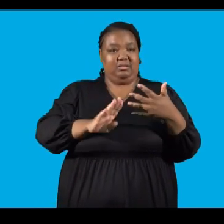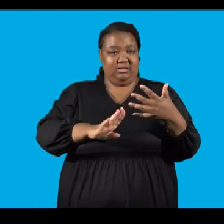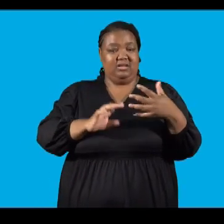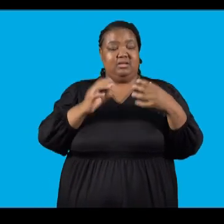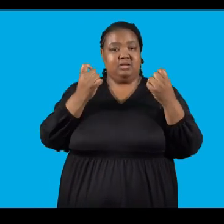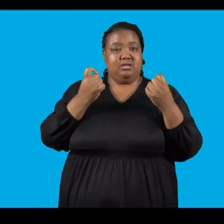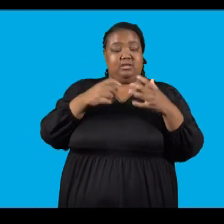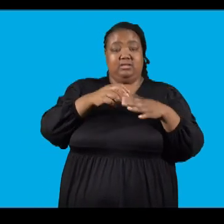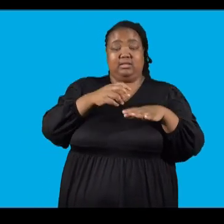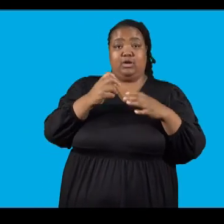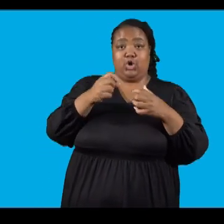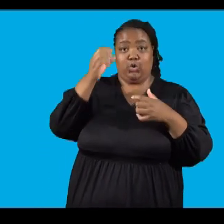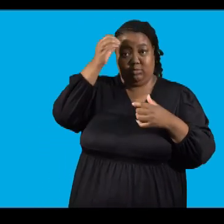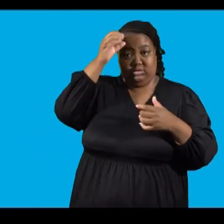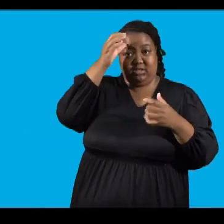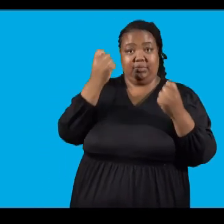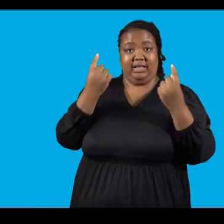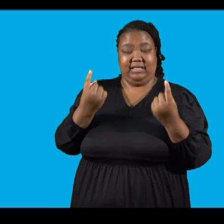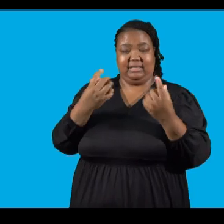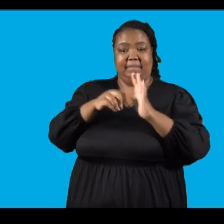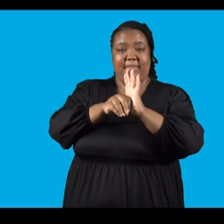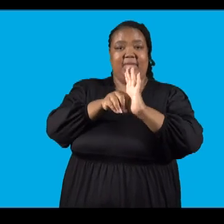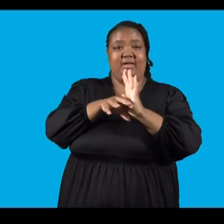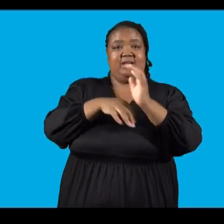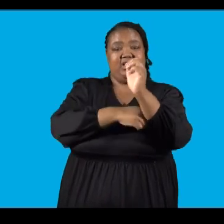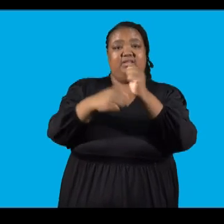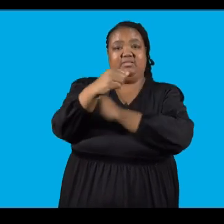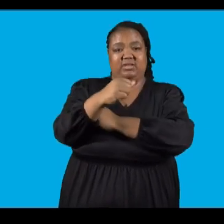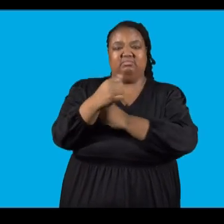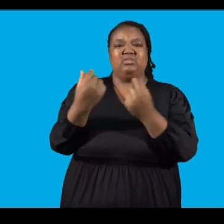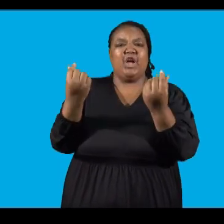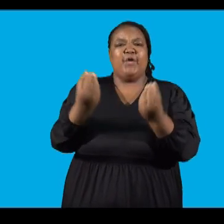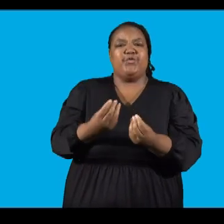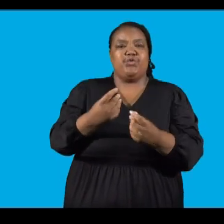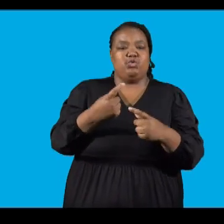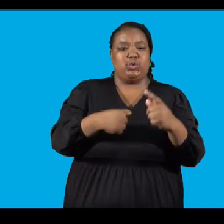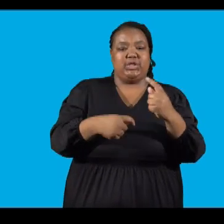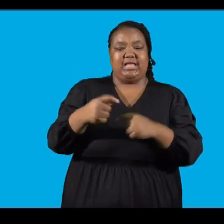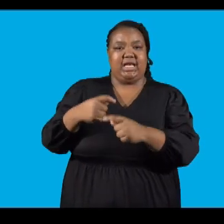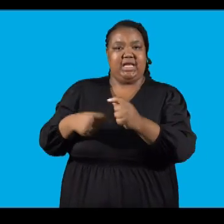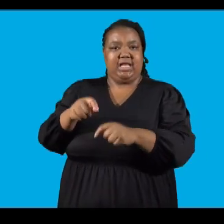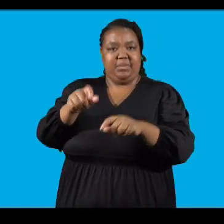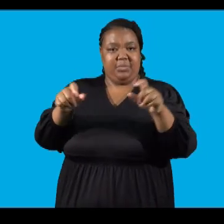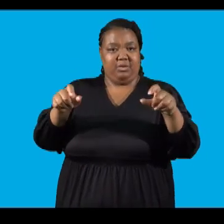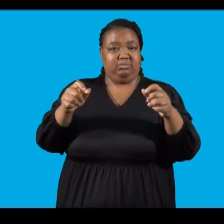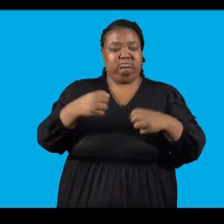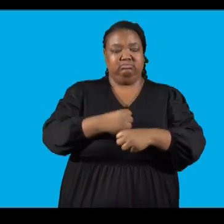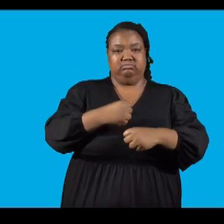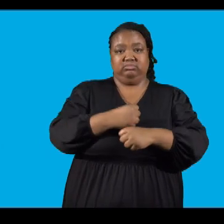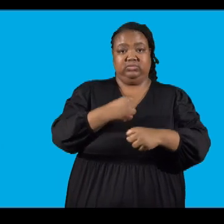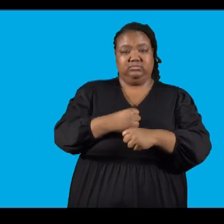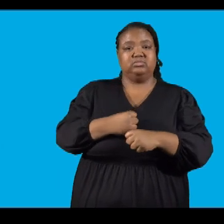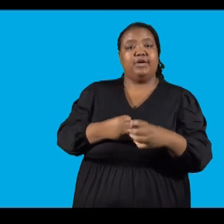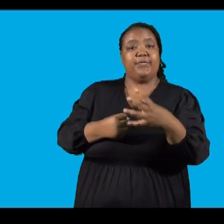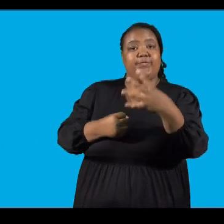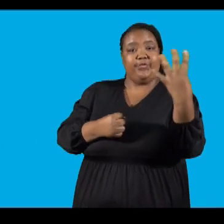concepts, 1.1.1, a market structure where only a few sellers operates is known